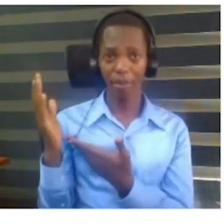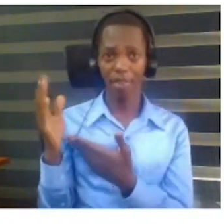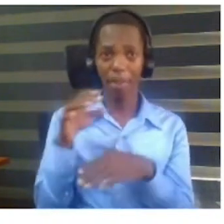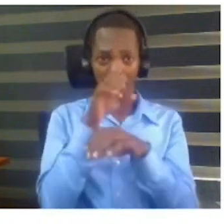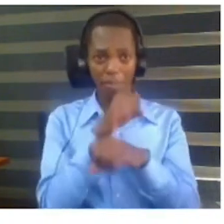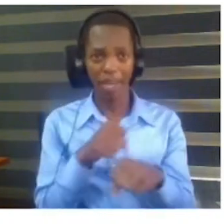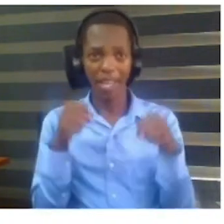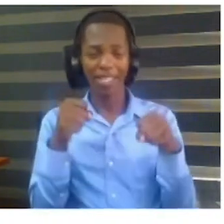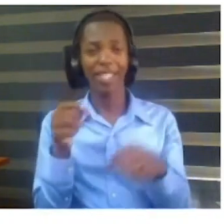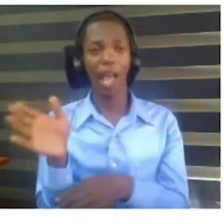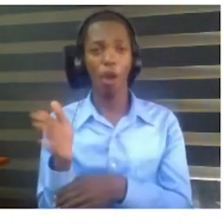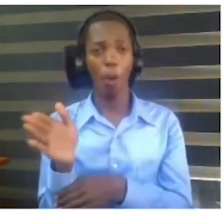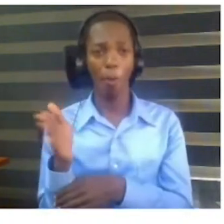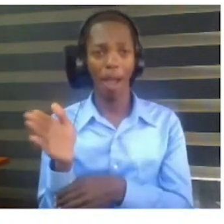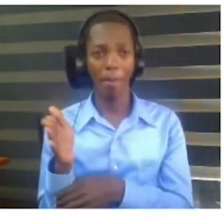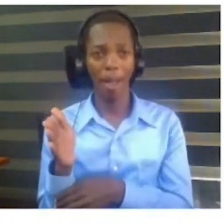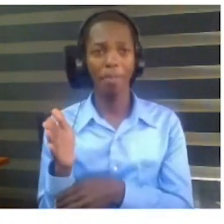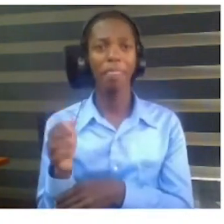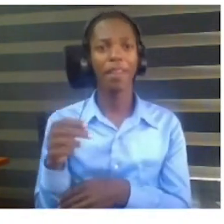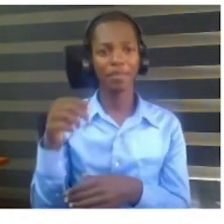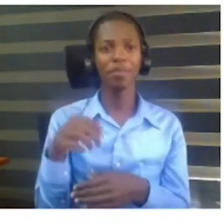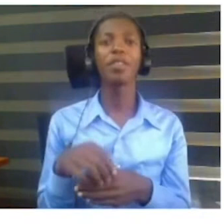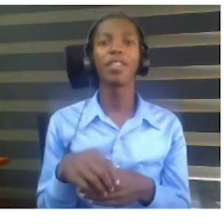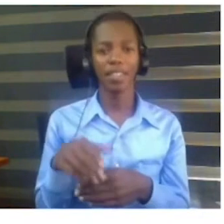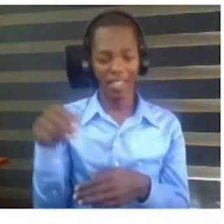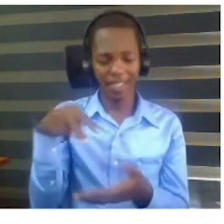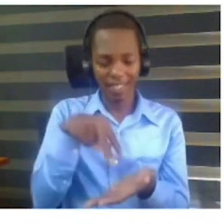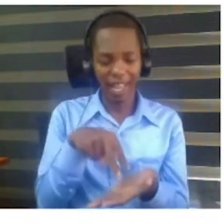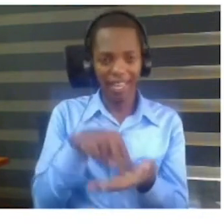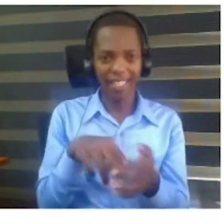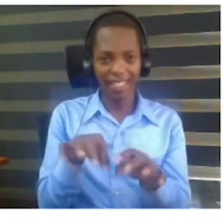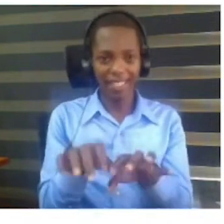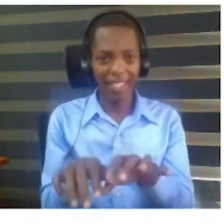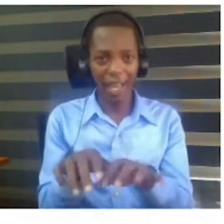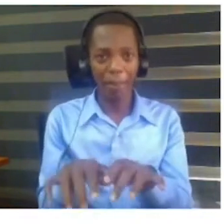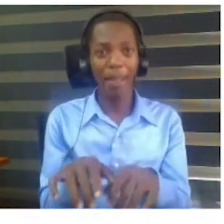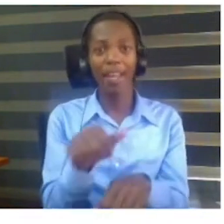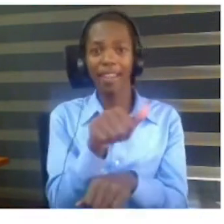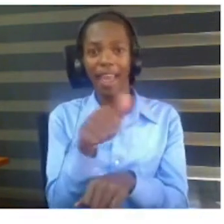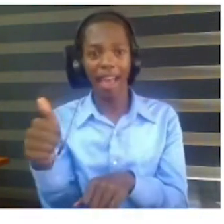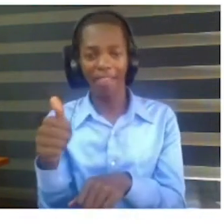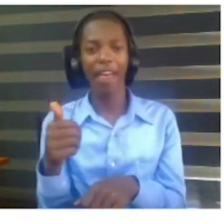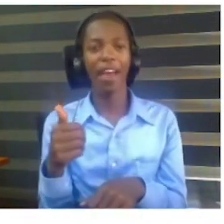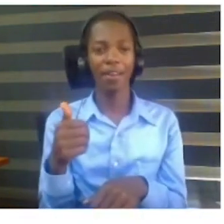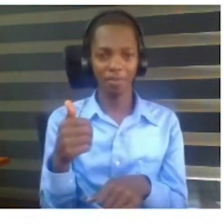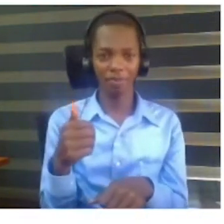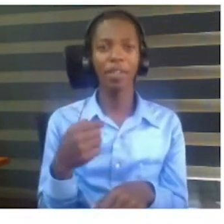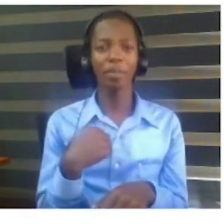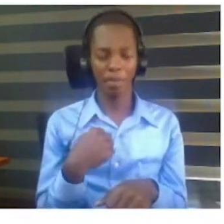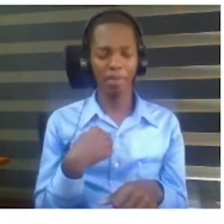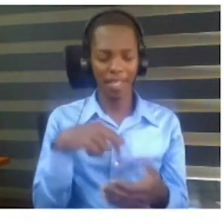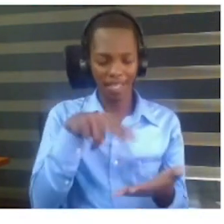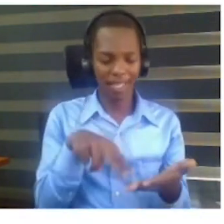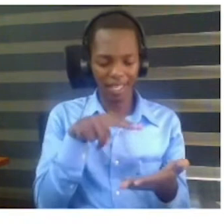table typing on a keyboard. I'm on the other side of the table reading from a Braille computer. I met